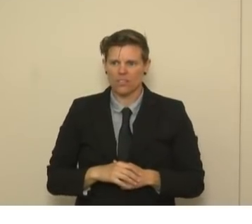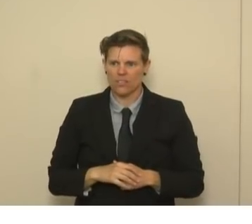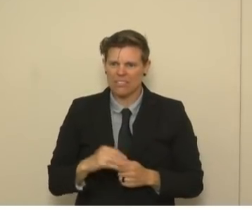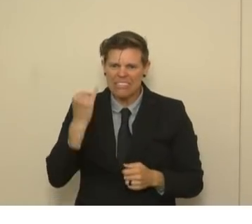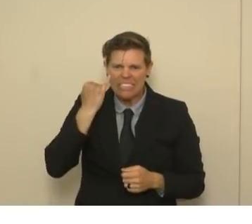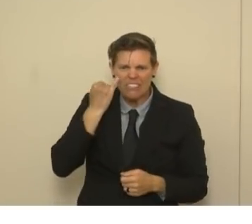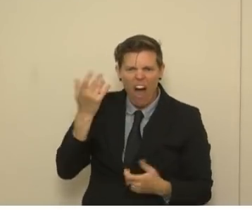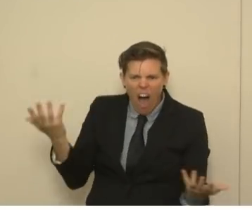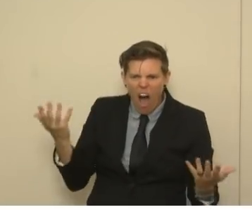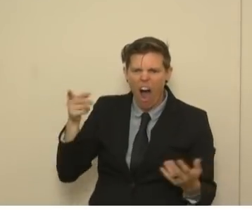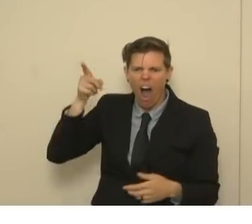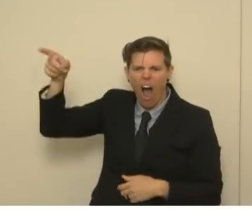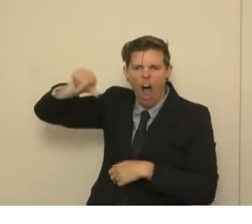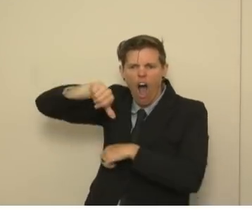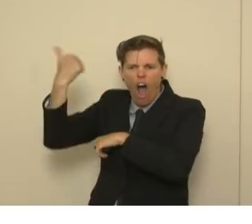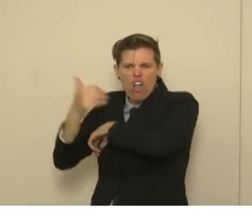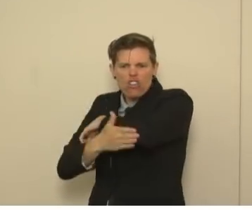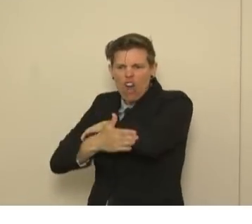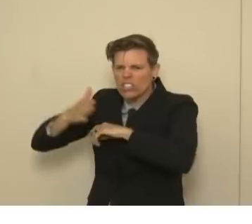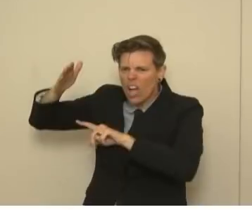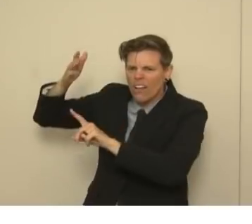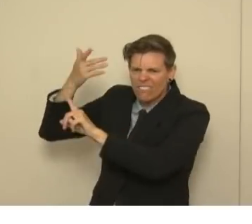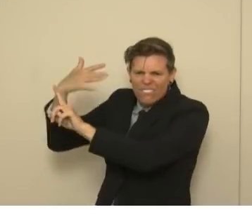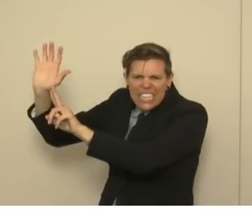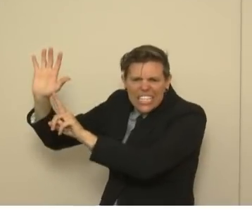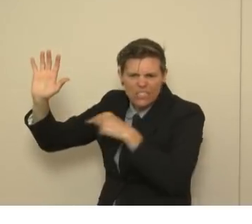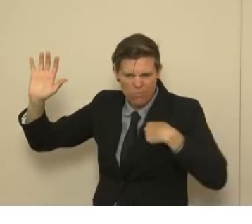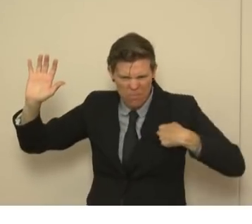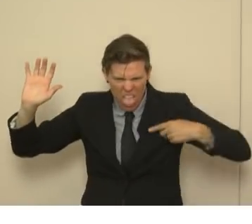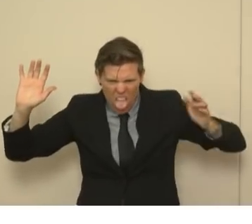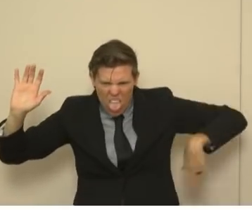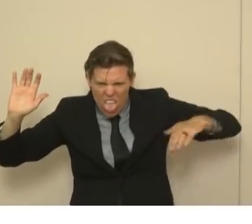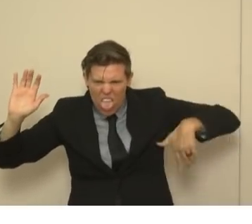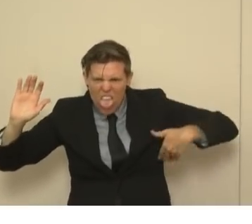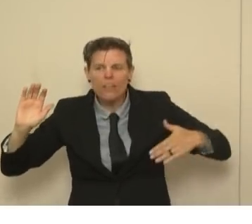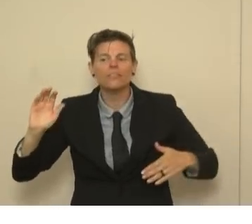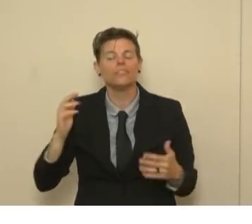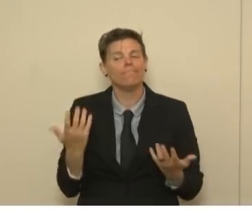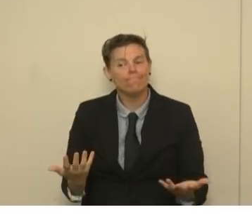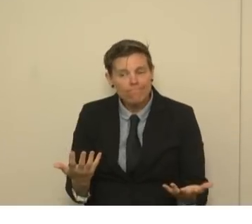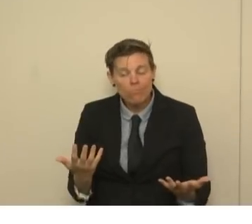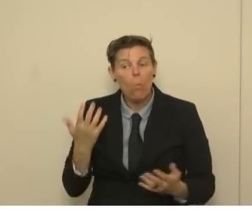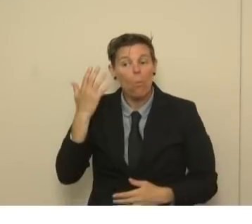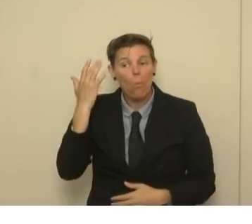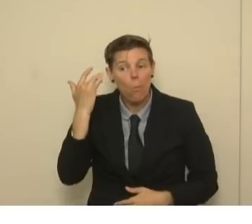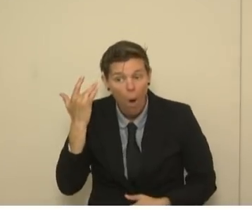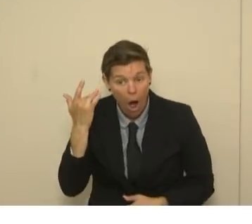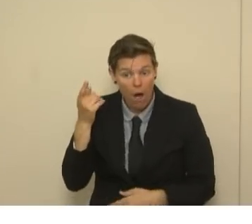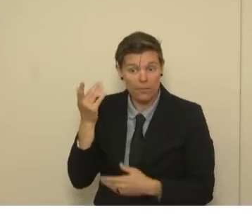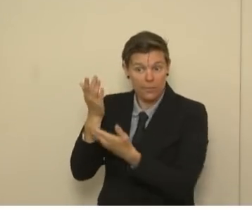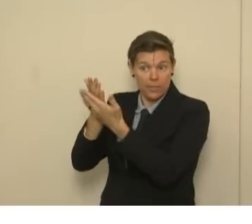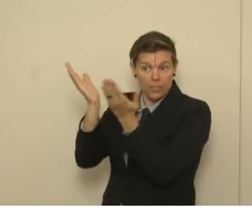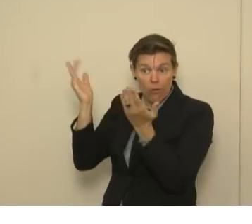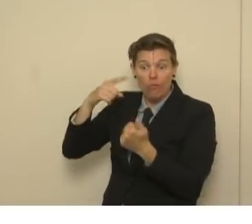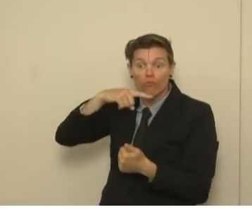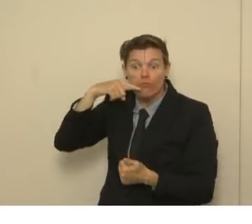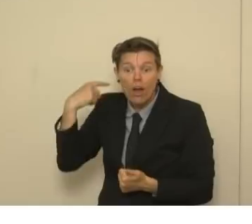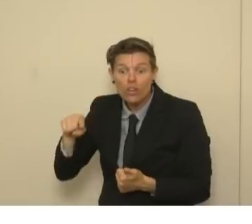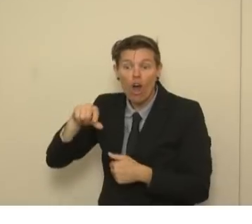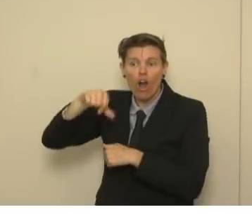and the United States doesn't? And the answer is because other countries don't have their vaccine really ready for widespread human